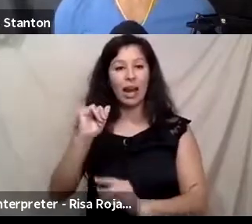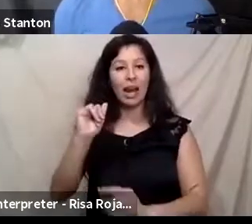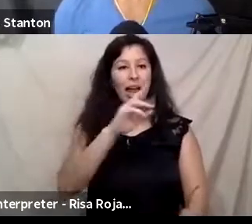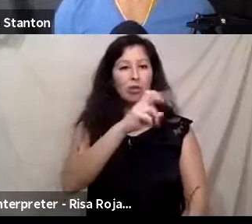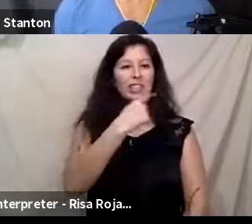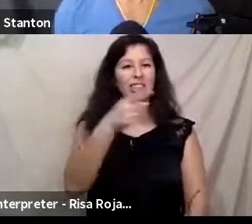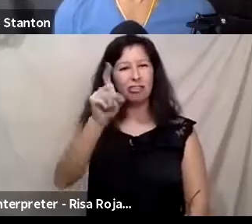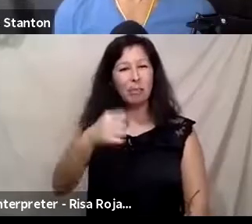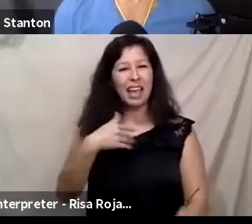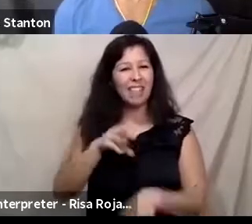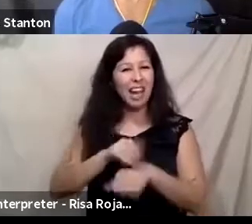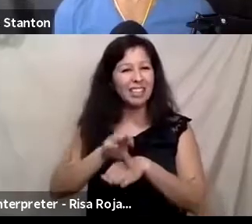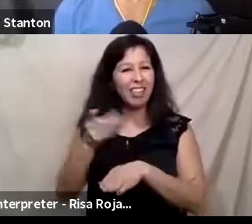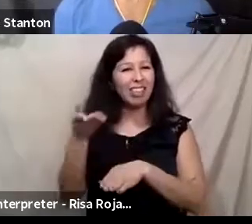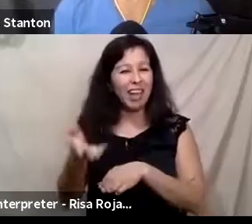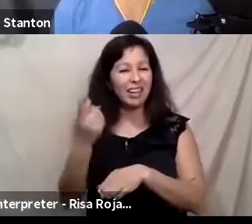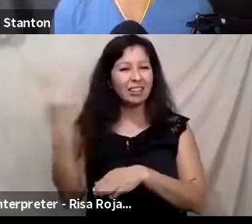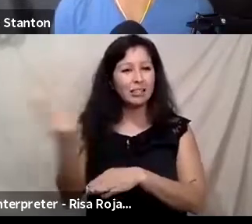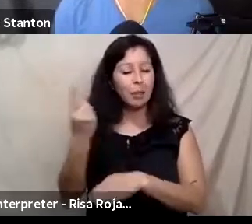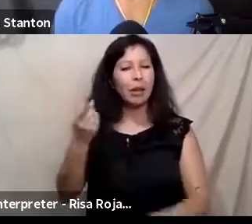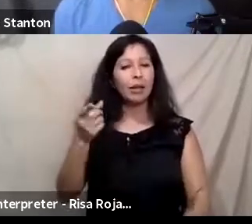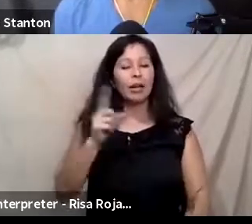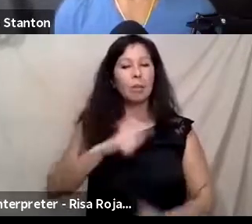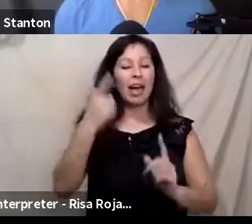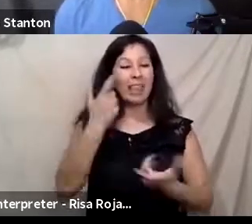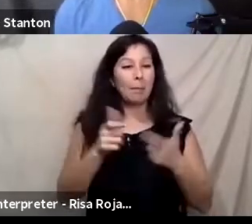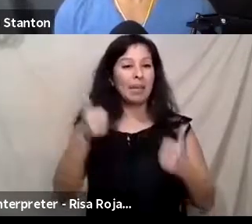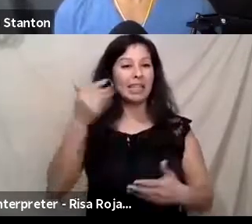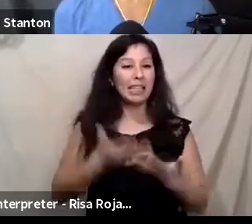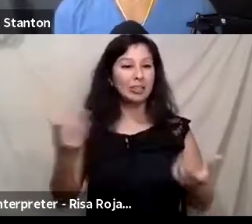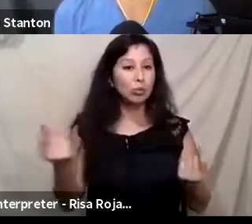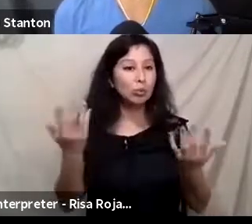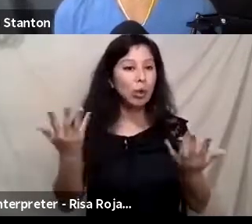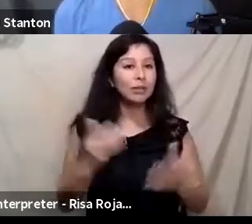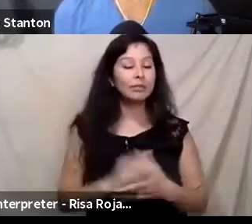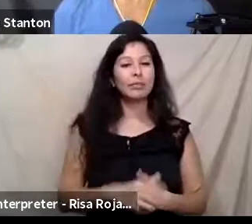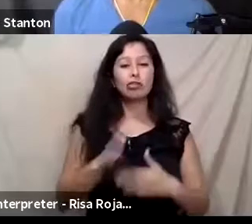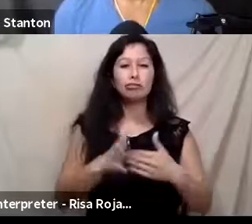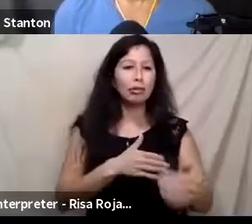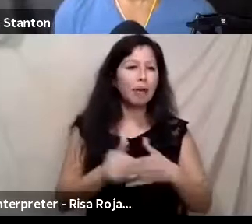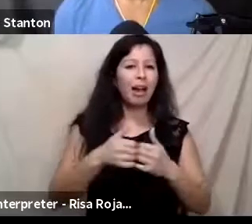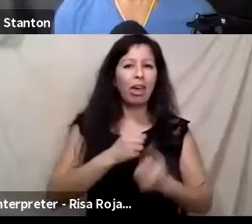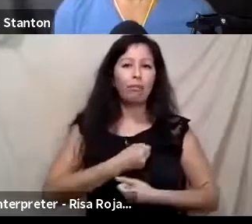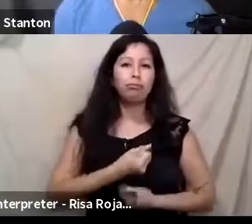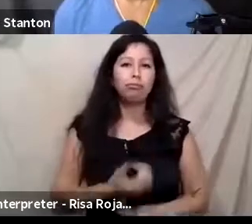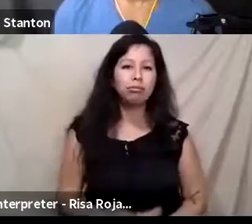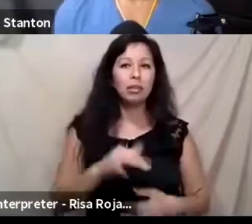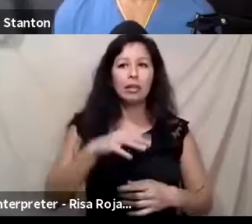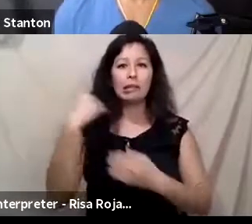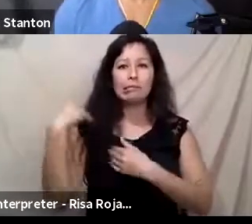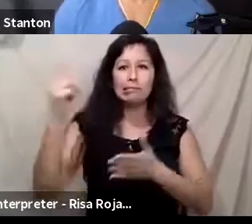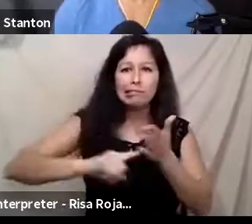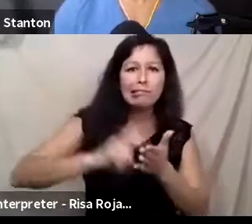you have to have a consultant, you have to have somebody, but I think the biggest thing to do is no matter how exhaustive and